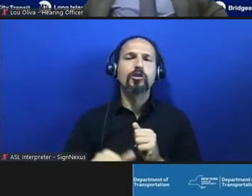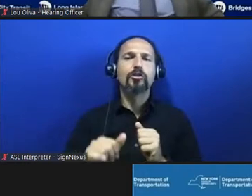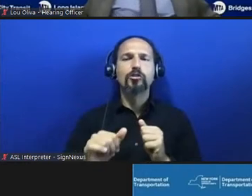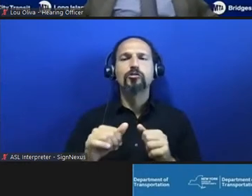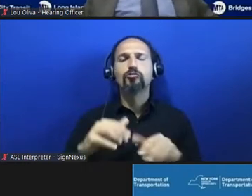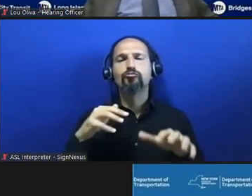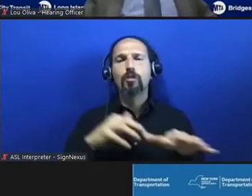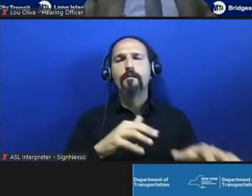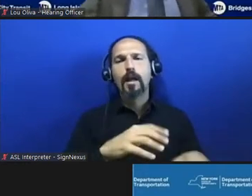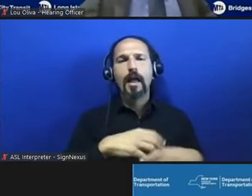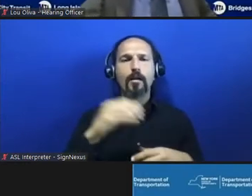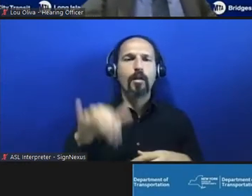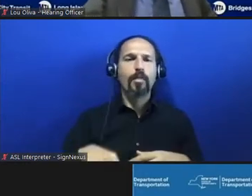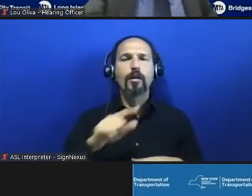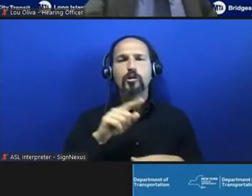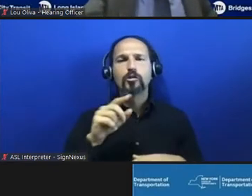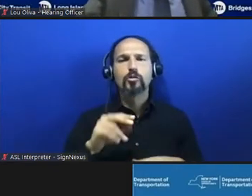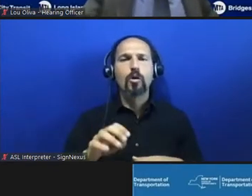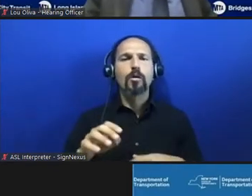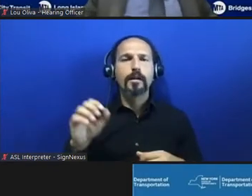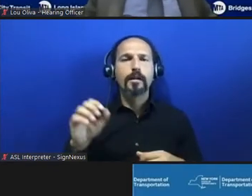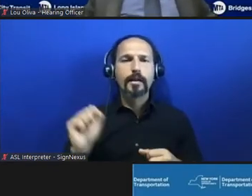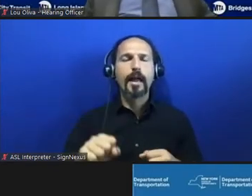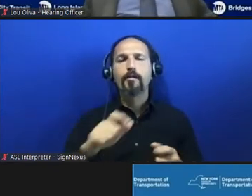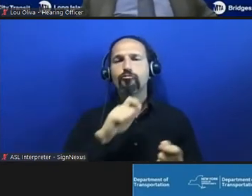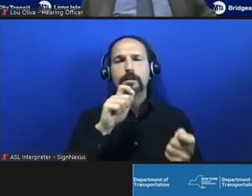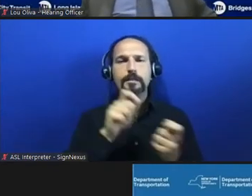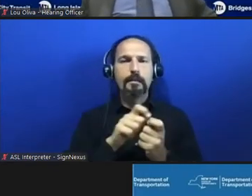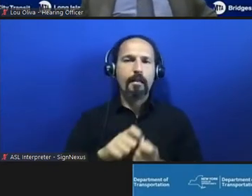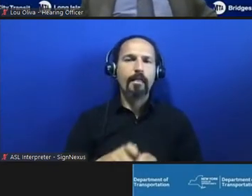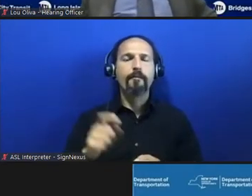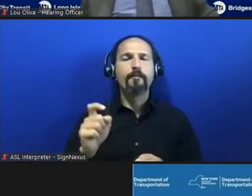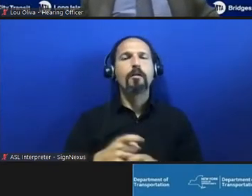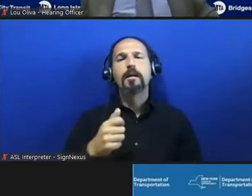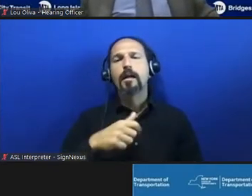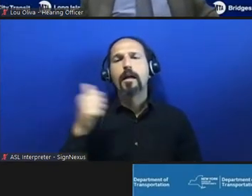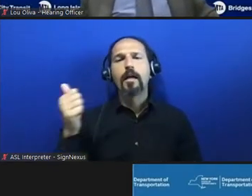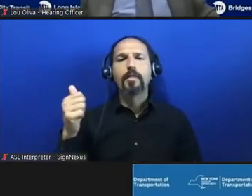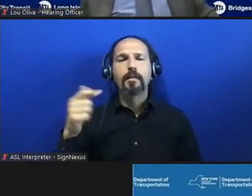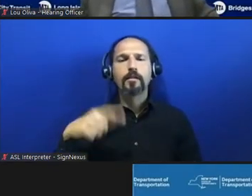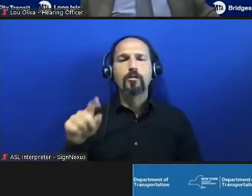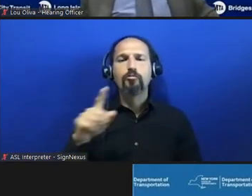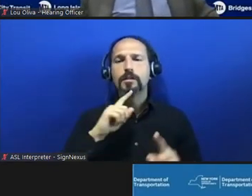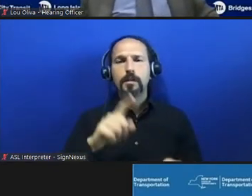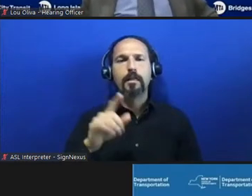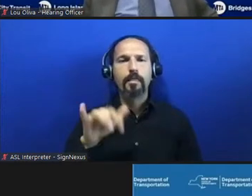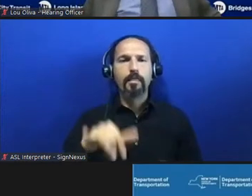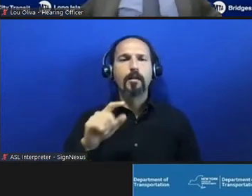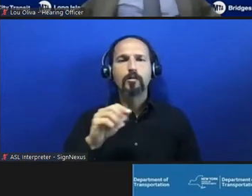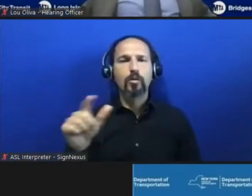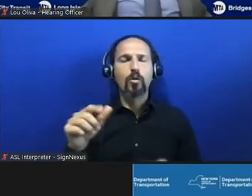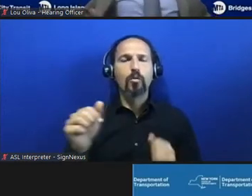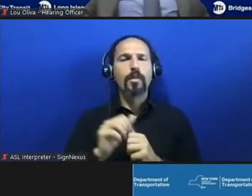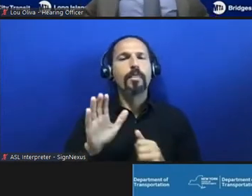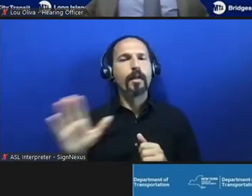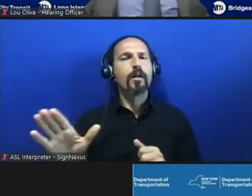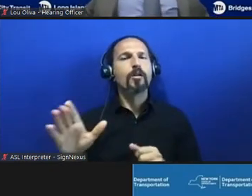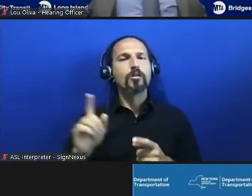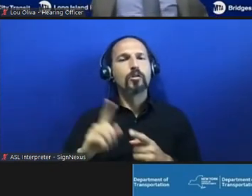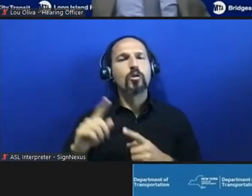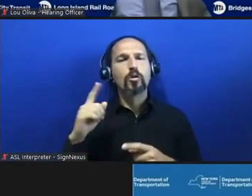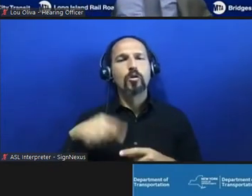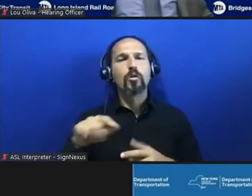issues outside the zone and potential retaliation from other jurisdictions and responding to our tolls with their own toast to New